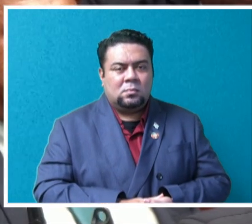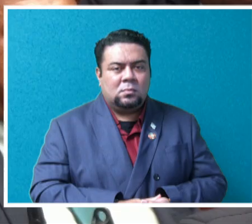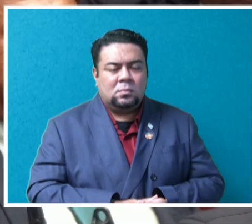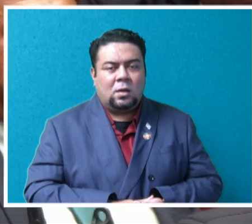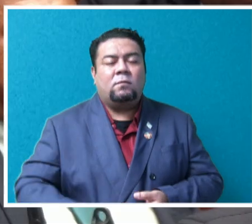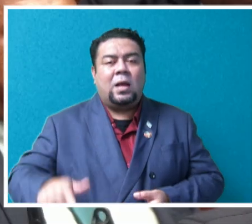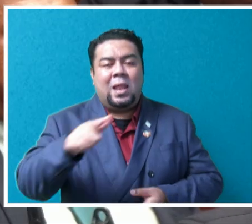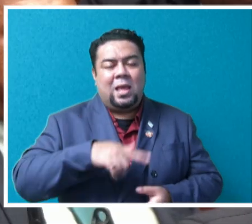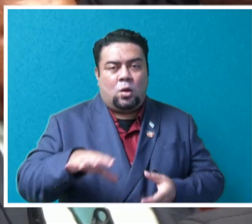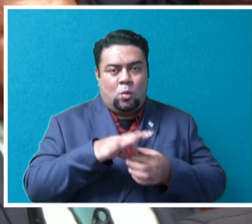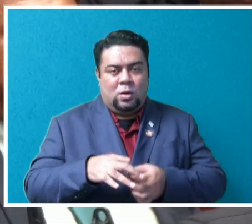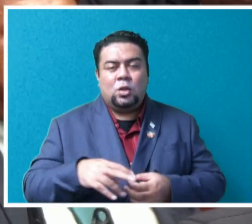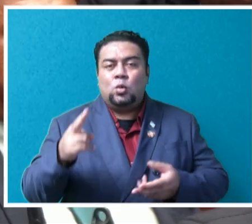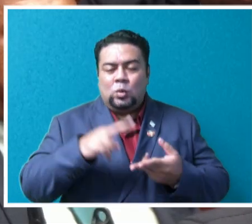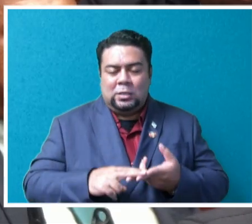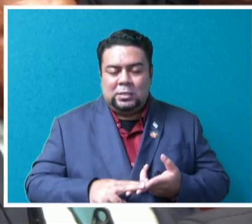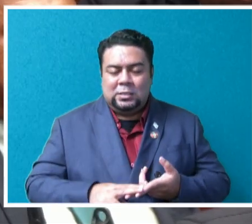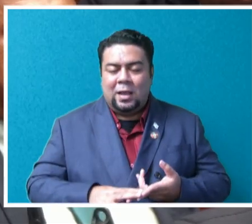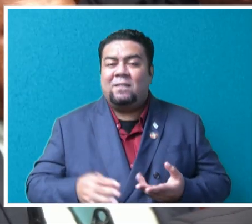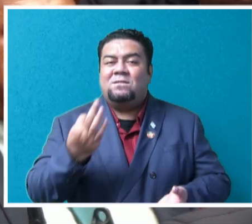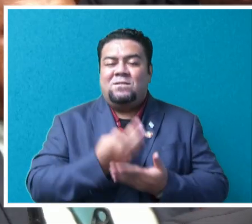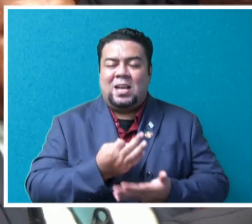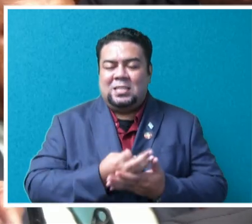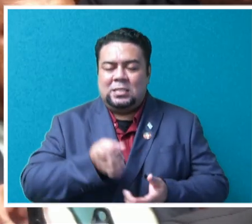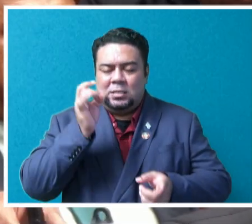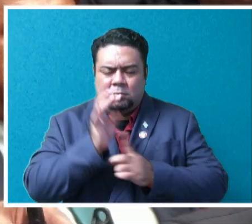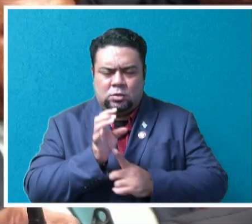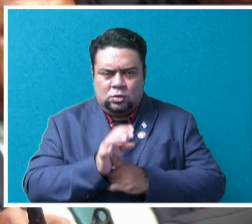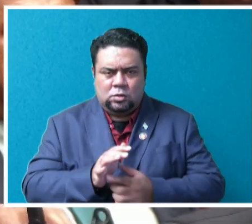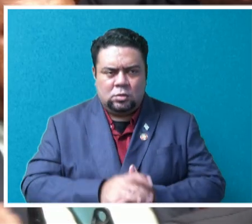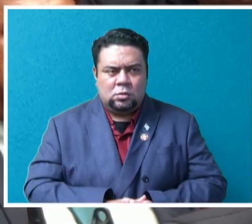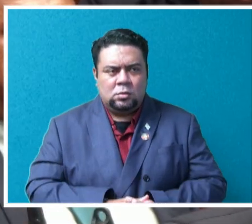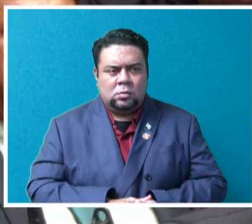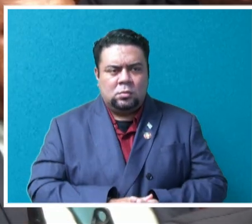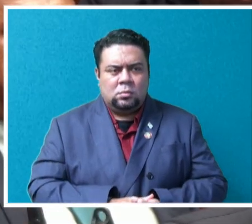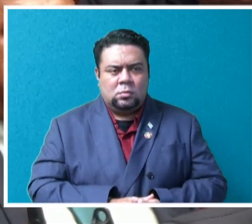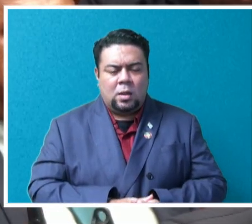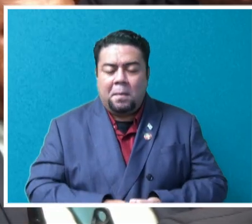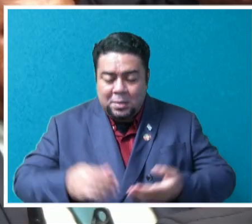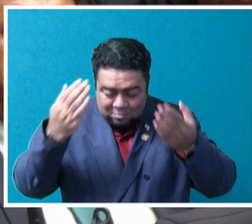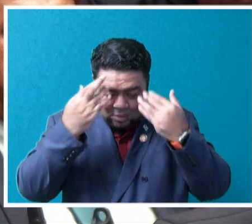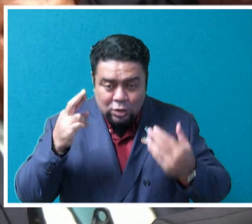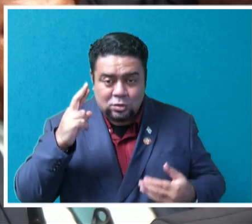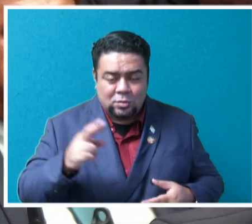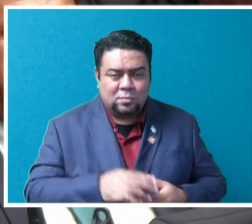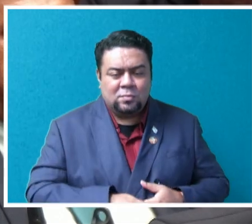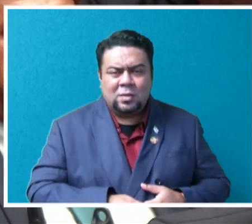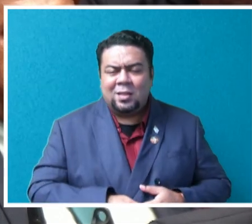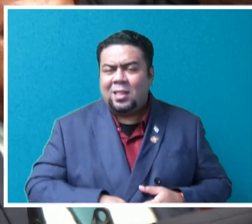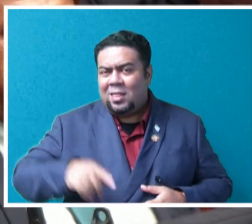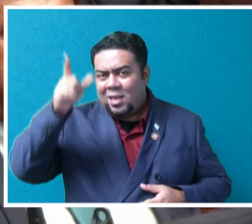land-owning units and funds specialized education scholarship. Mr. Speaker, sir, the